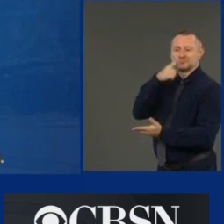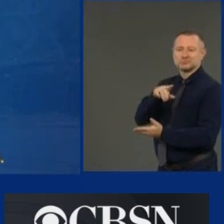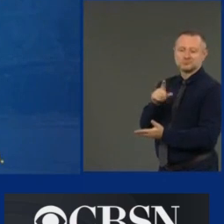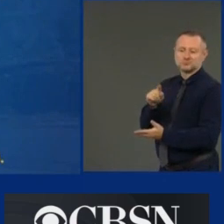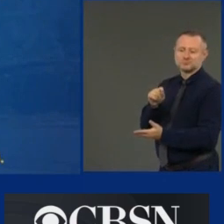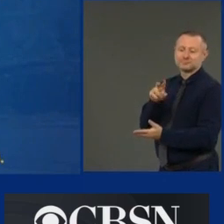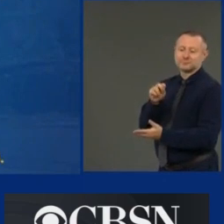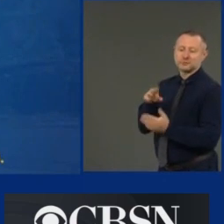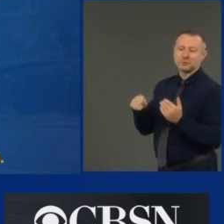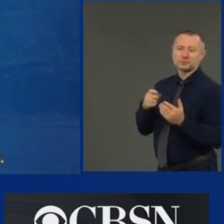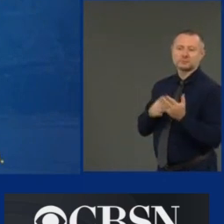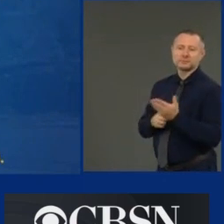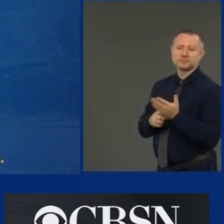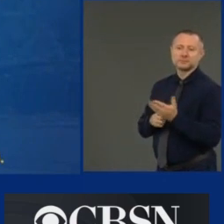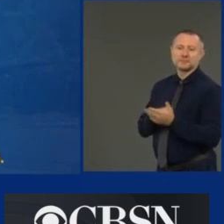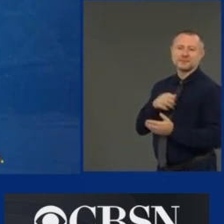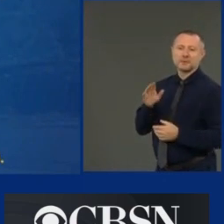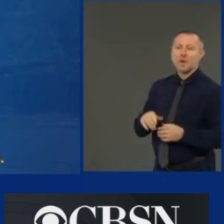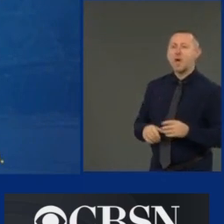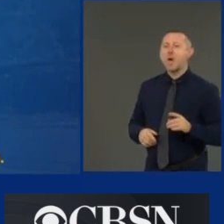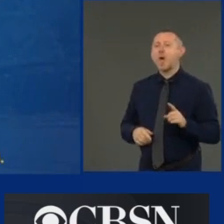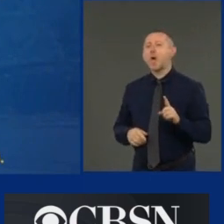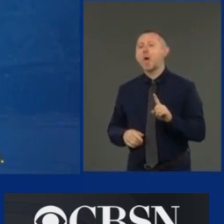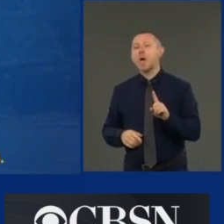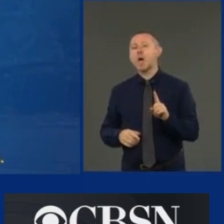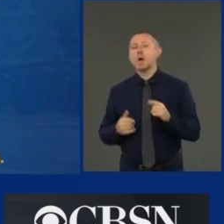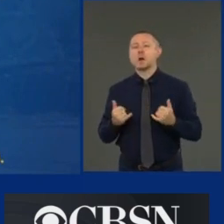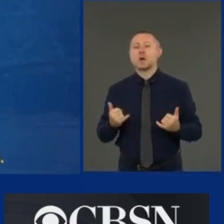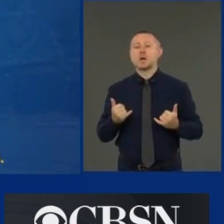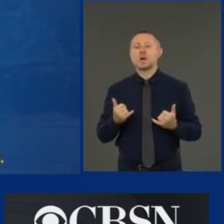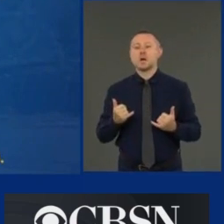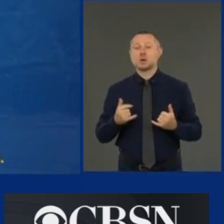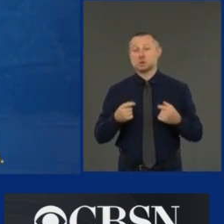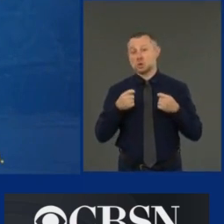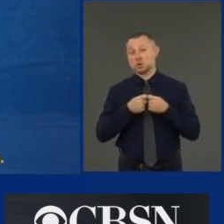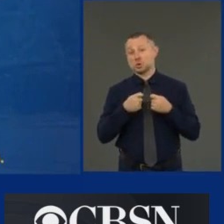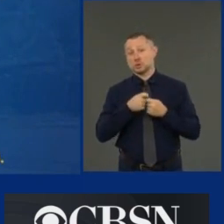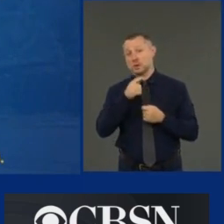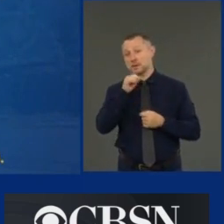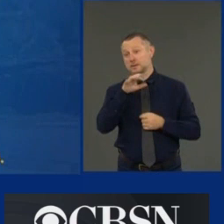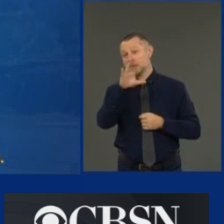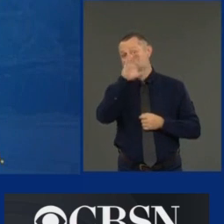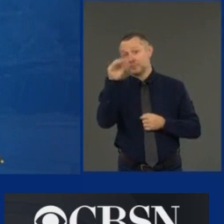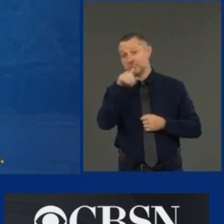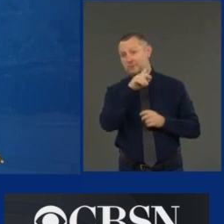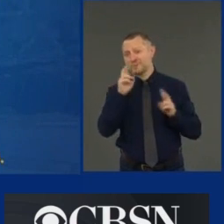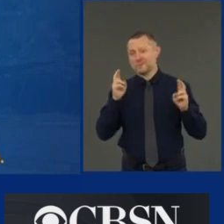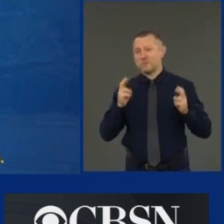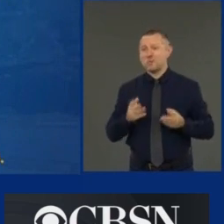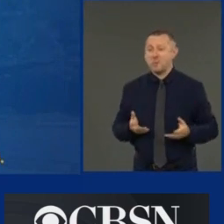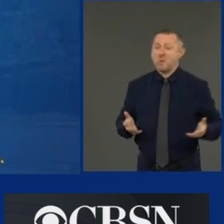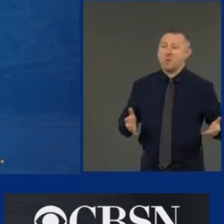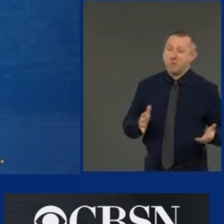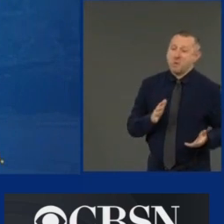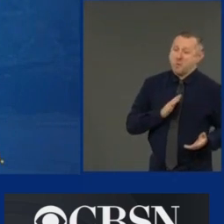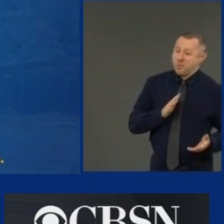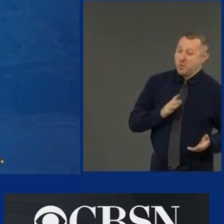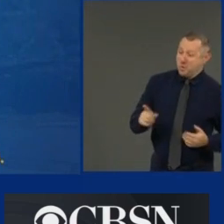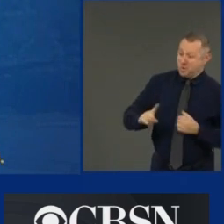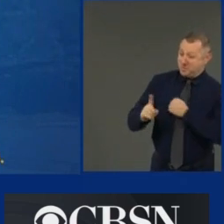of doing business. We've gotten to a point with these utility companies where they basically say, okay, penalize